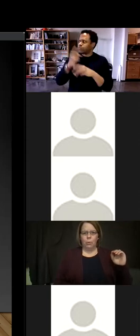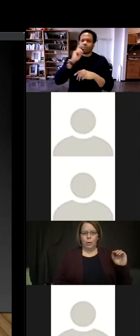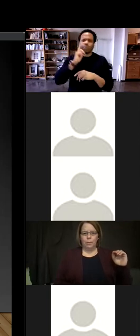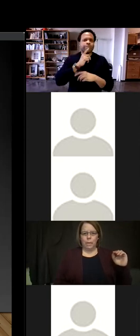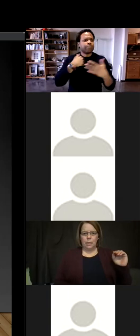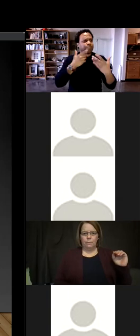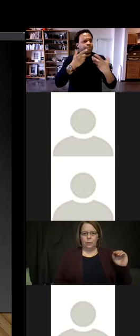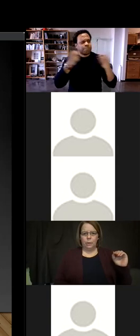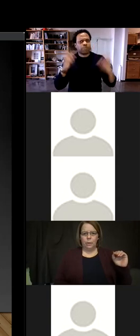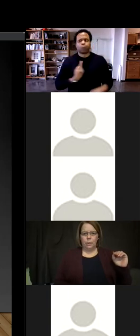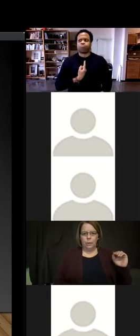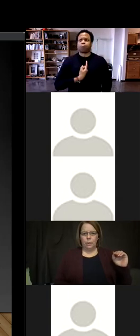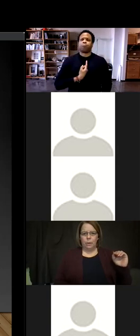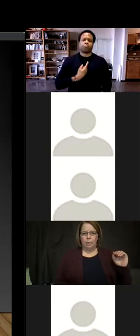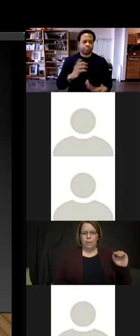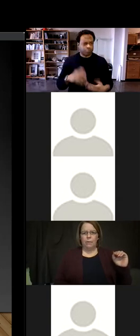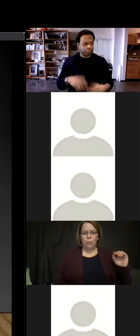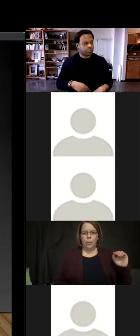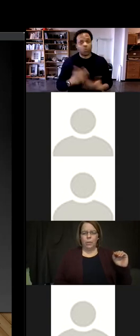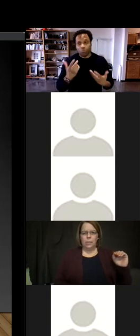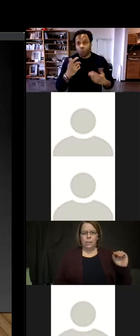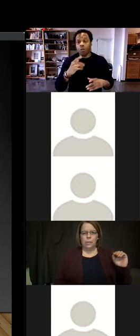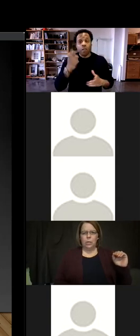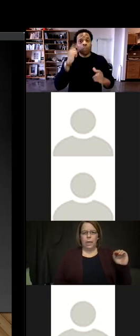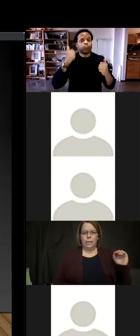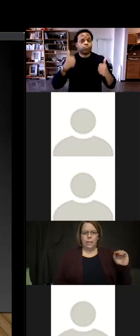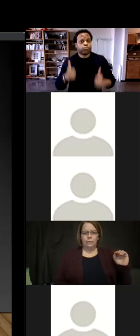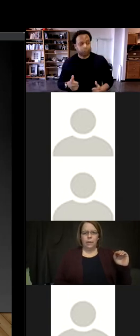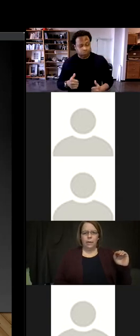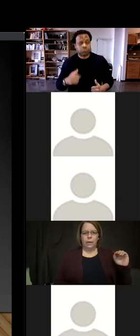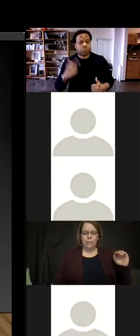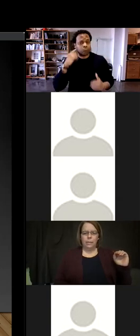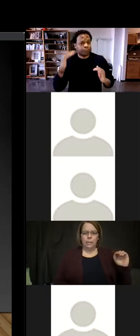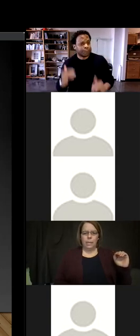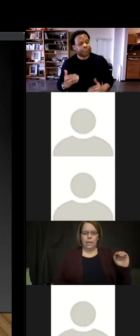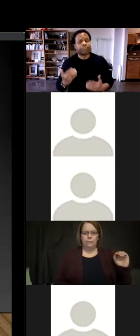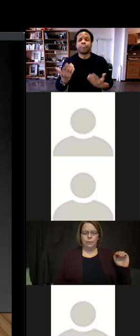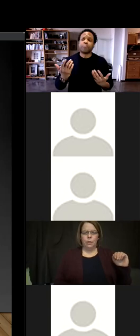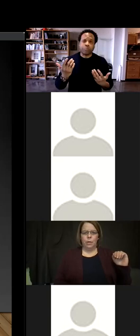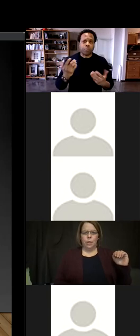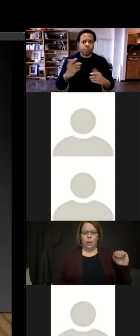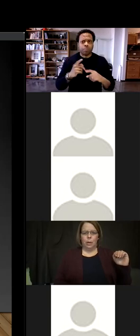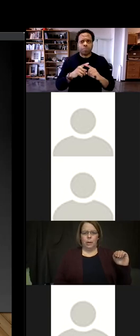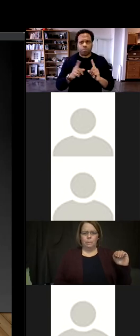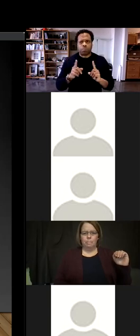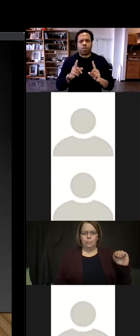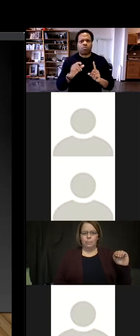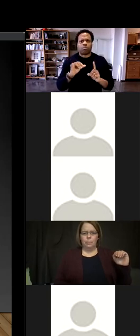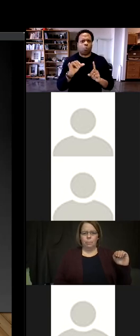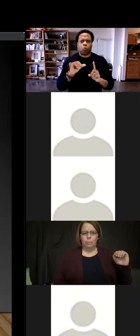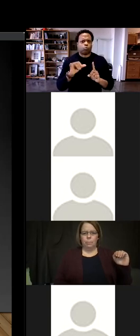they grew up deaf, but they never really necessarily identified as deaf.